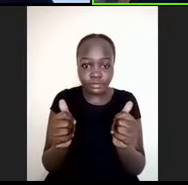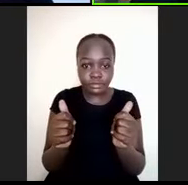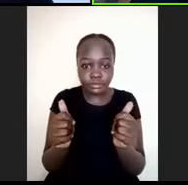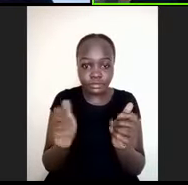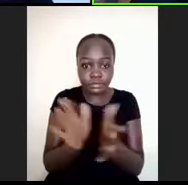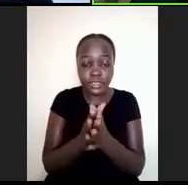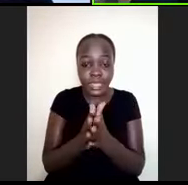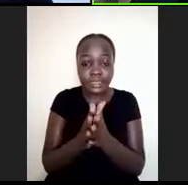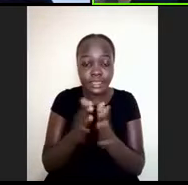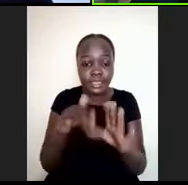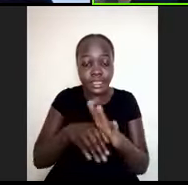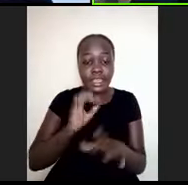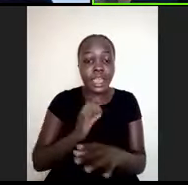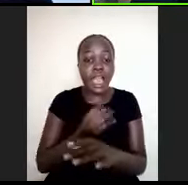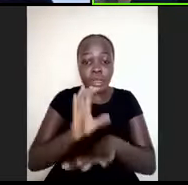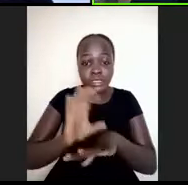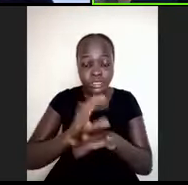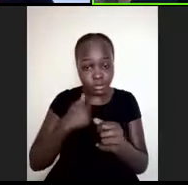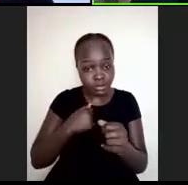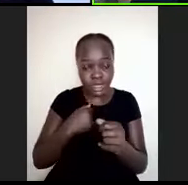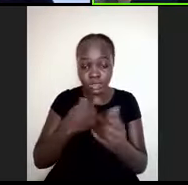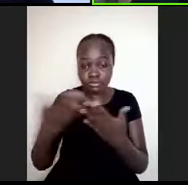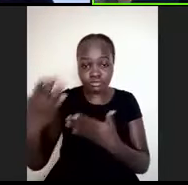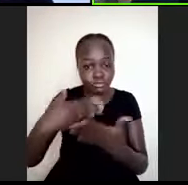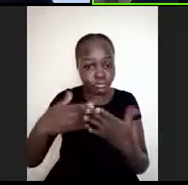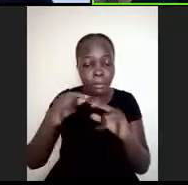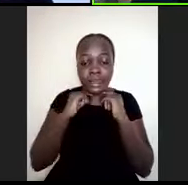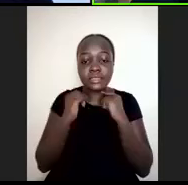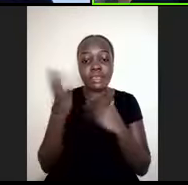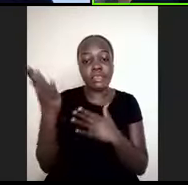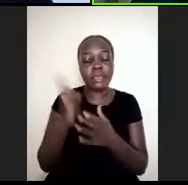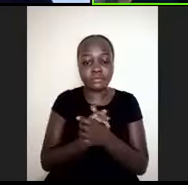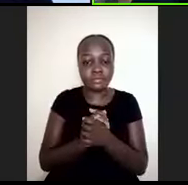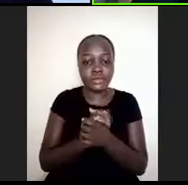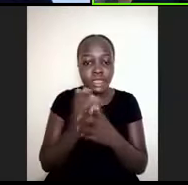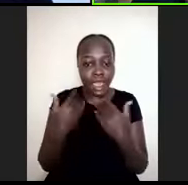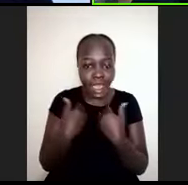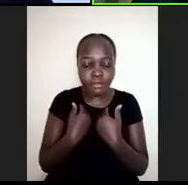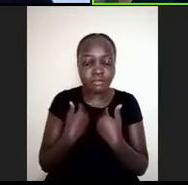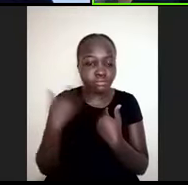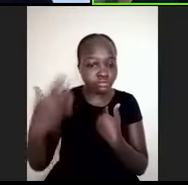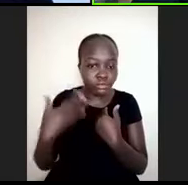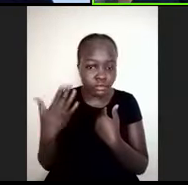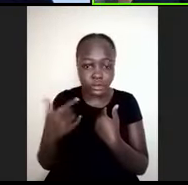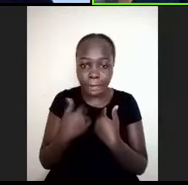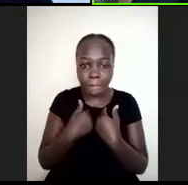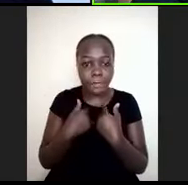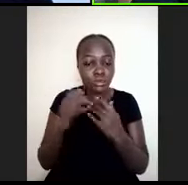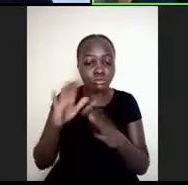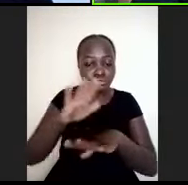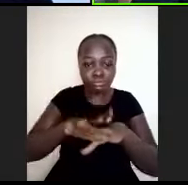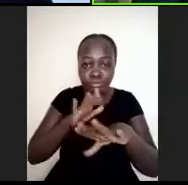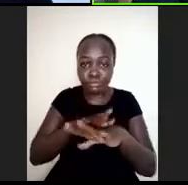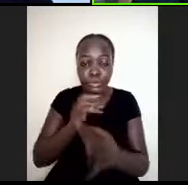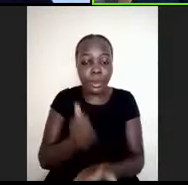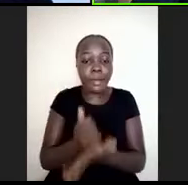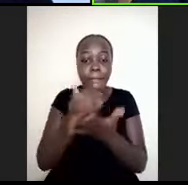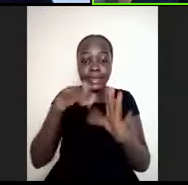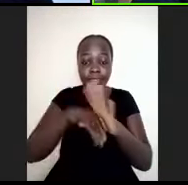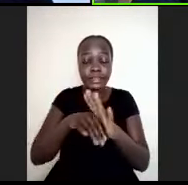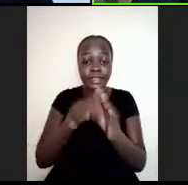In our church, I'm also an associate pastor there. Every so often, I'm called to help in one or